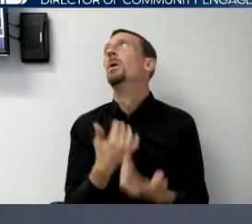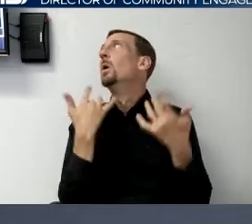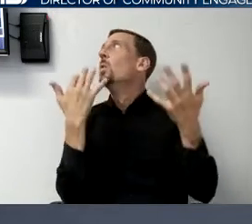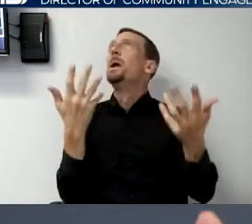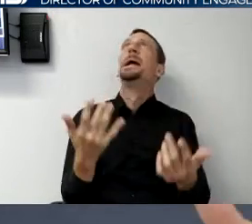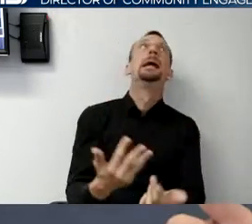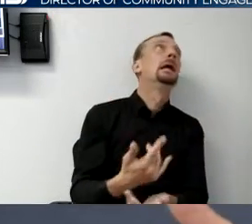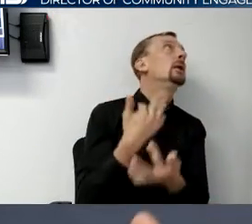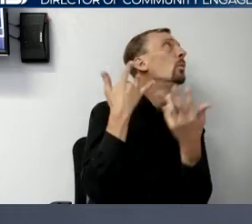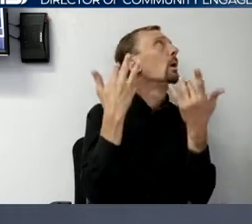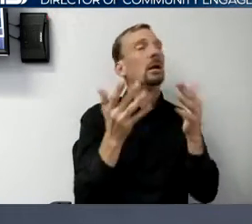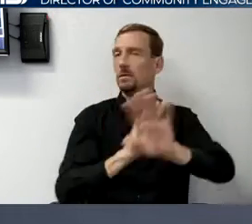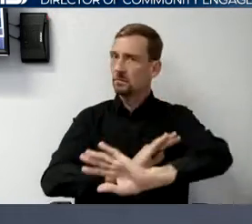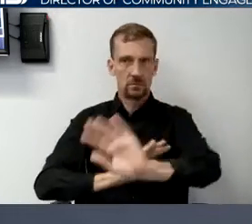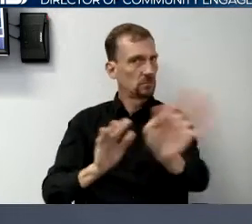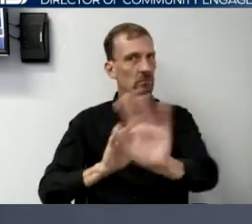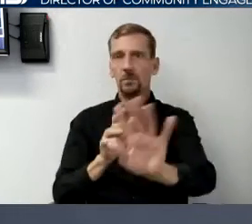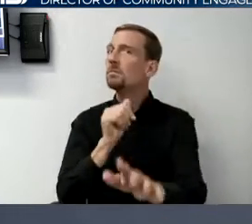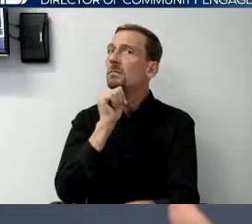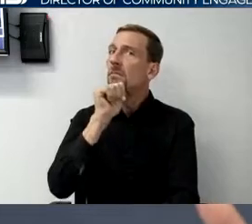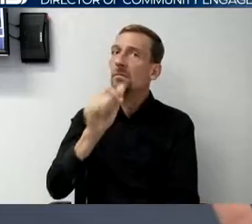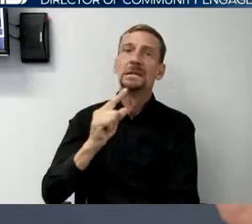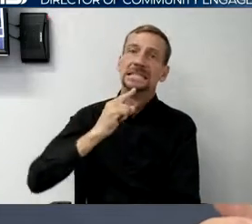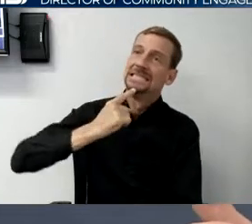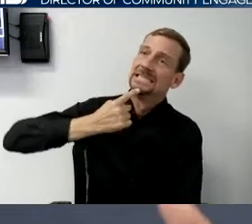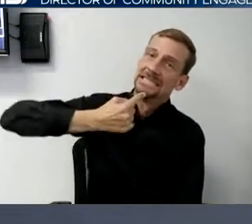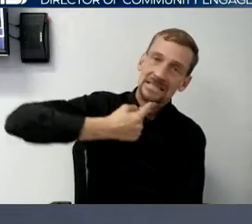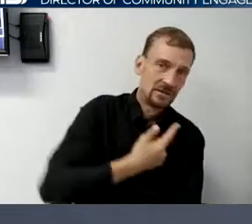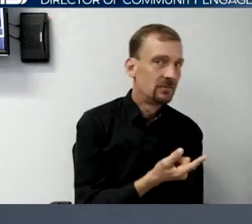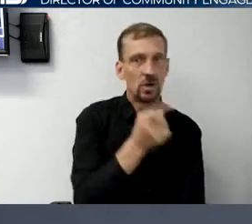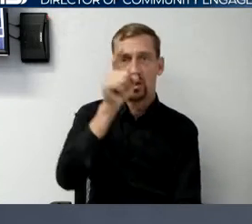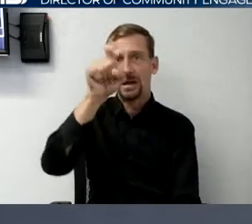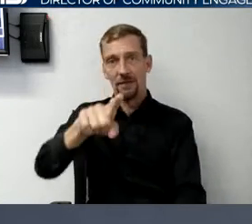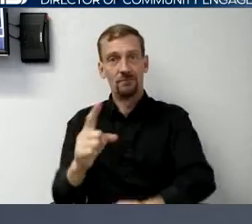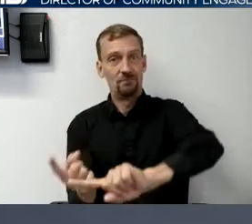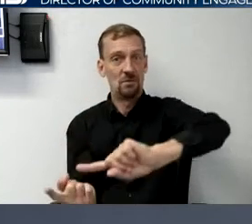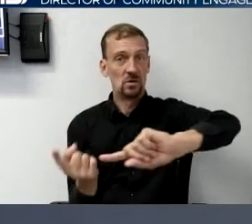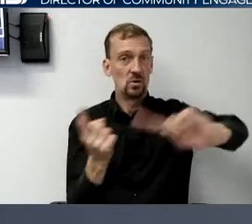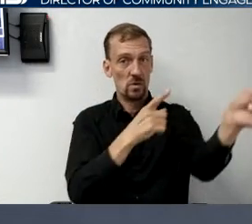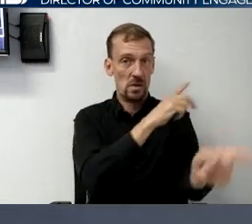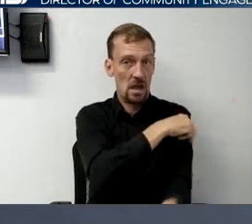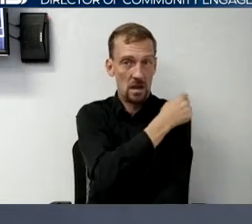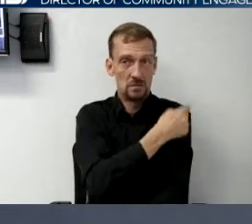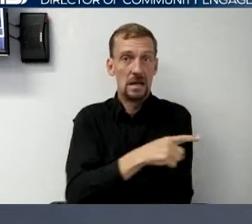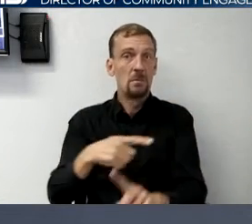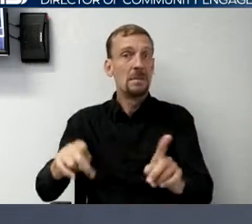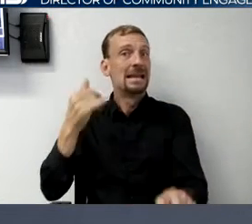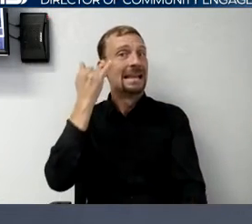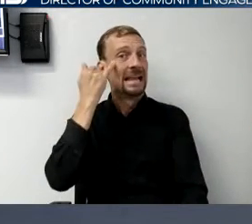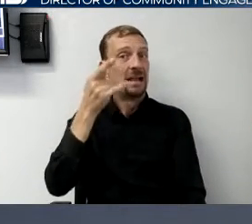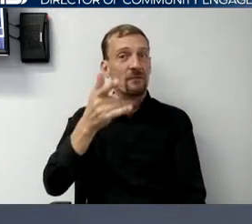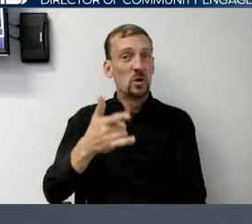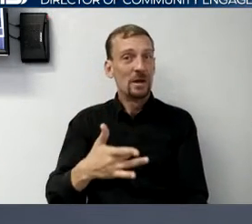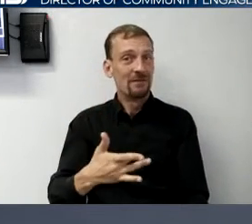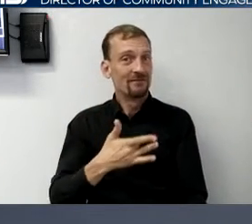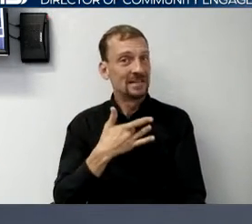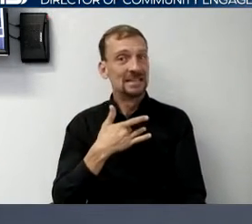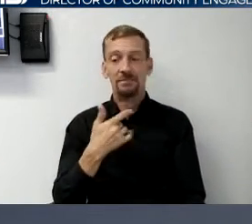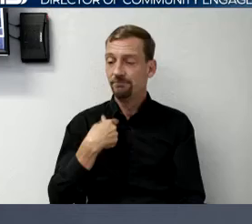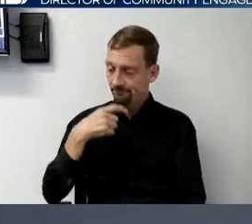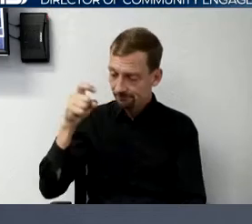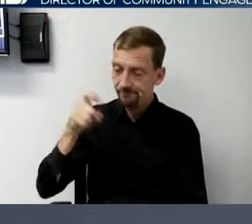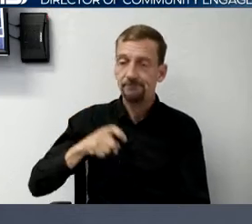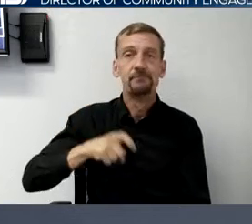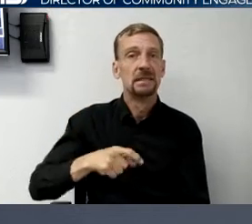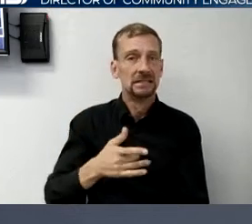your condition has got so severe that you have no choice but to go to the hospital. But if you get to the point, I really need